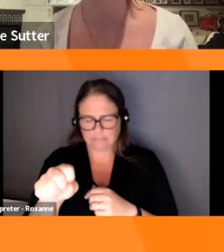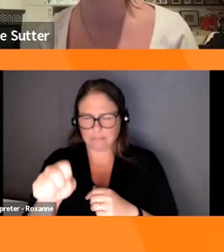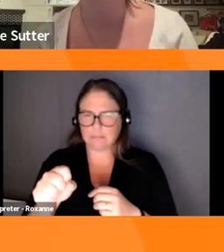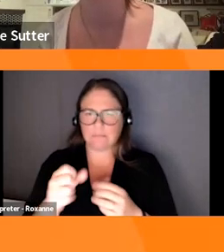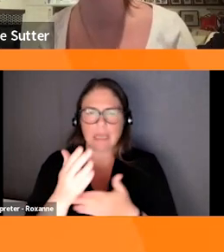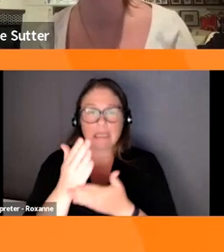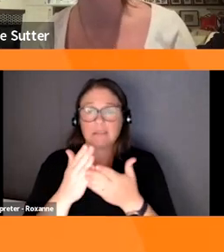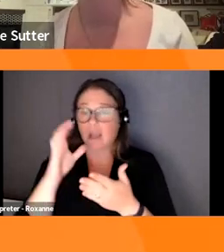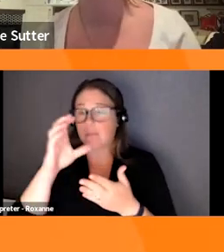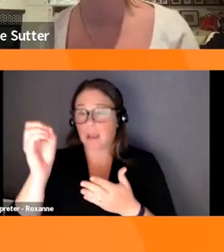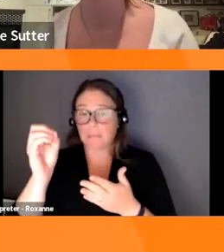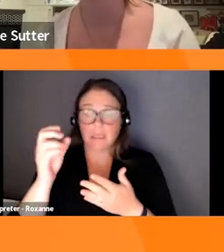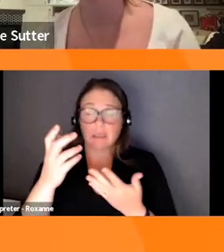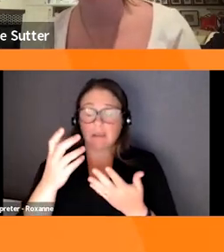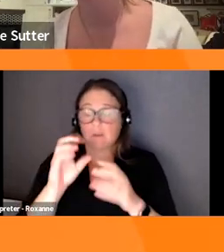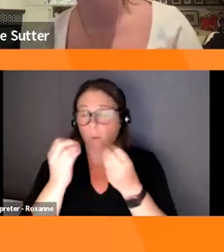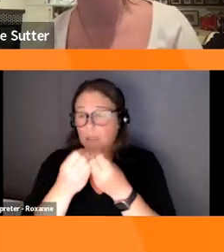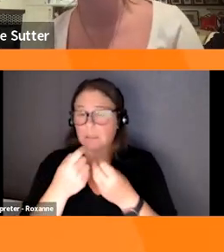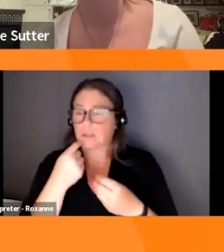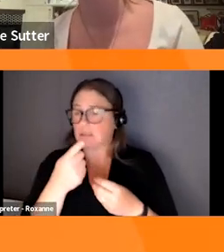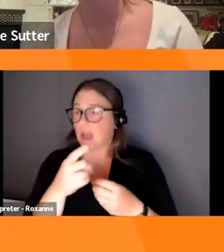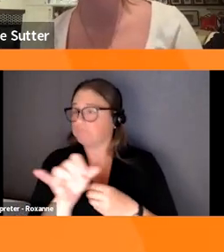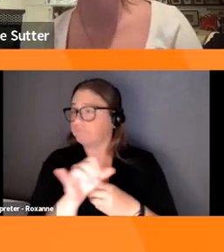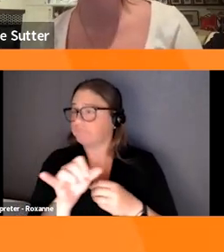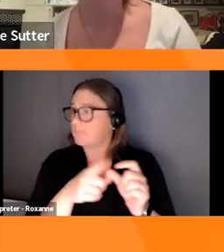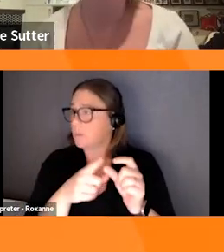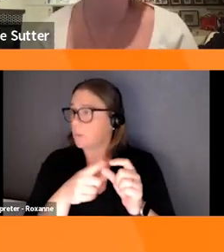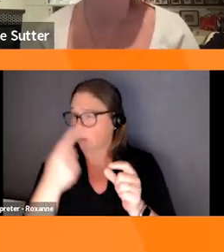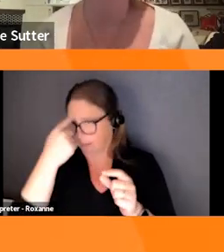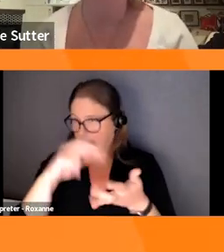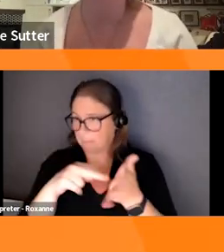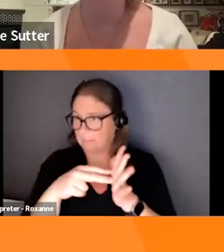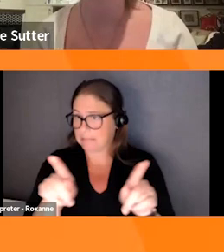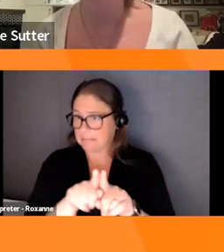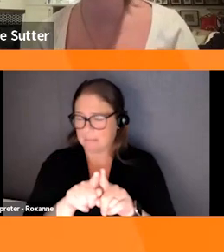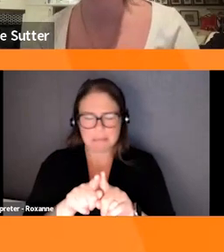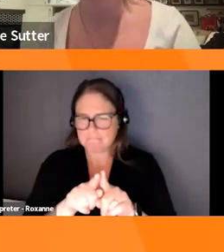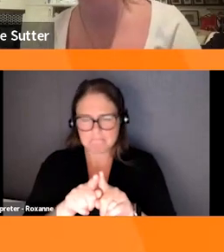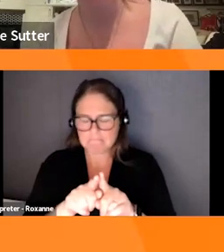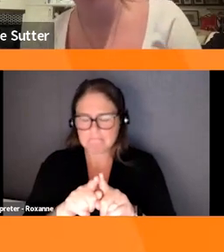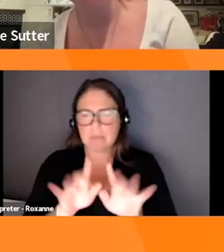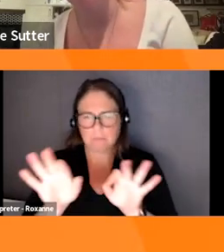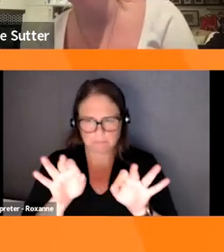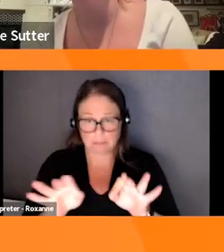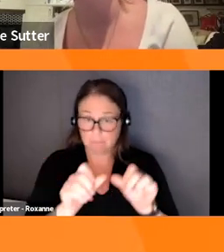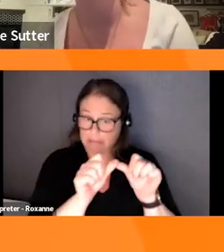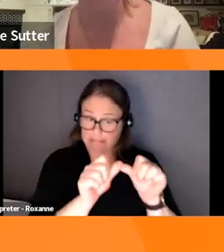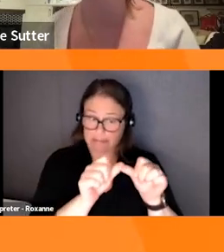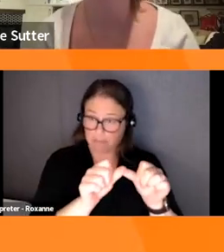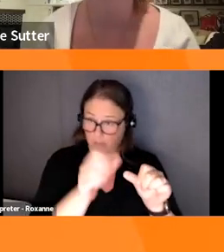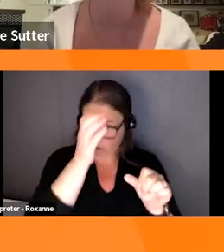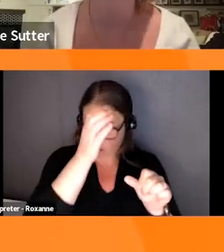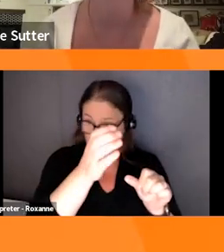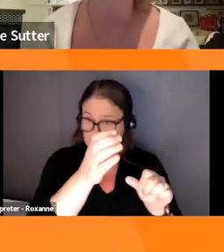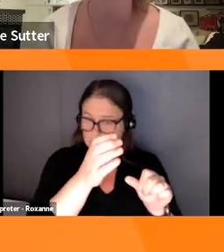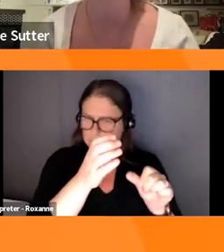use them interchangeably, they are different. So sustainability is a concept that has existed for a long time and is